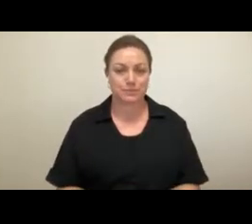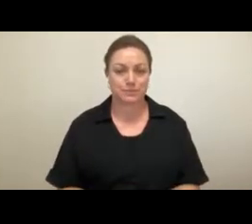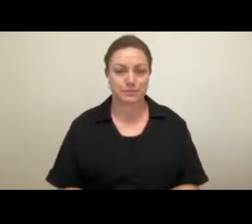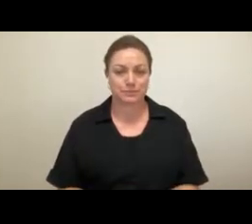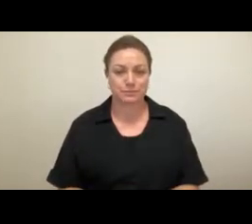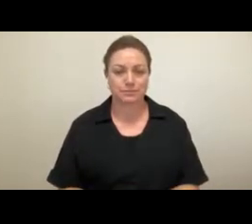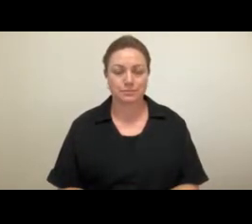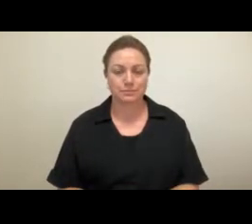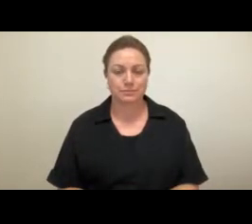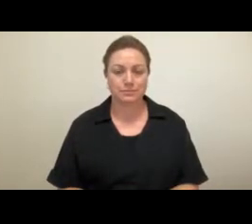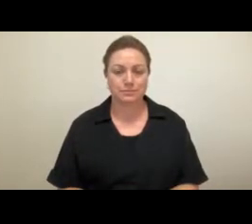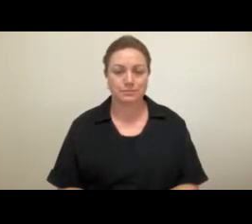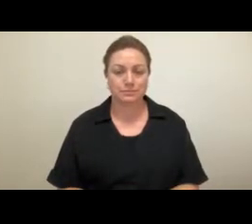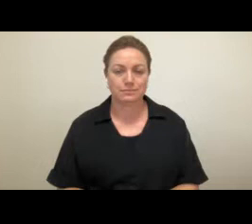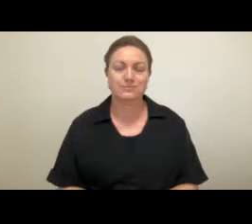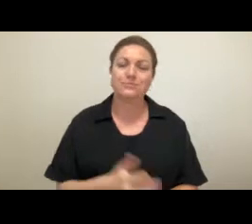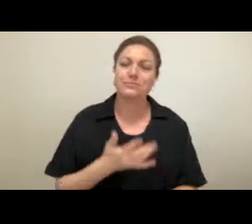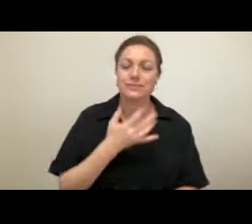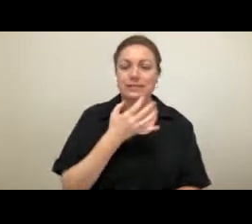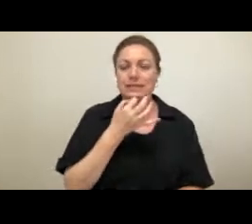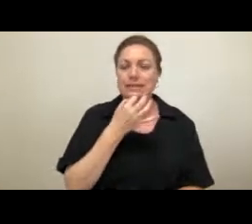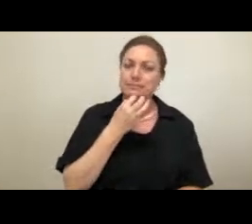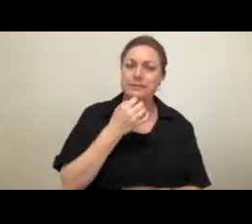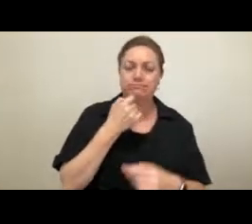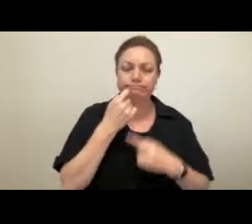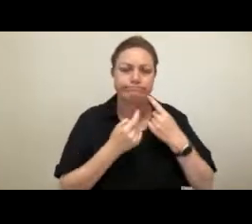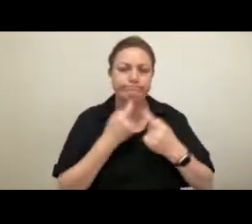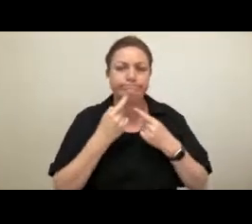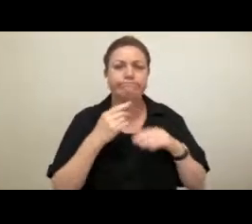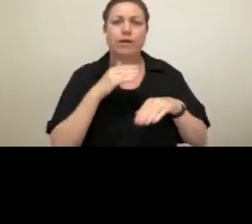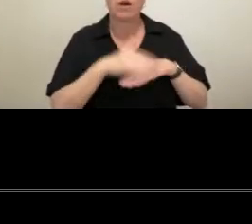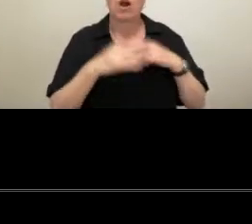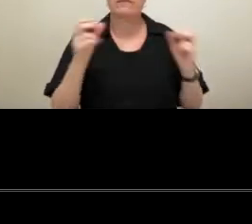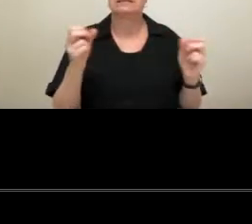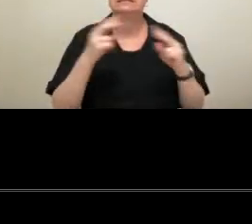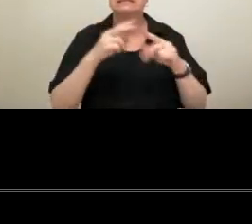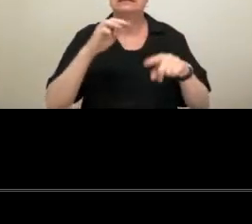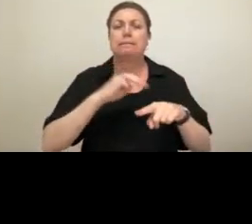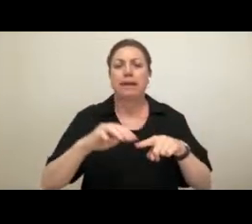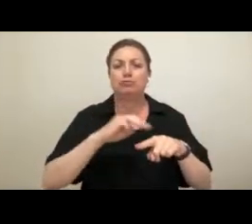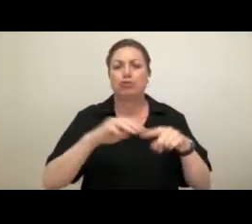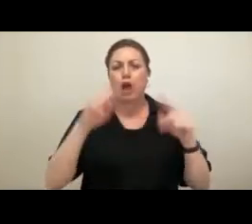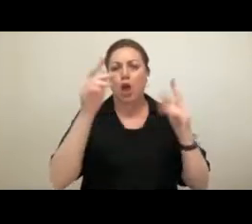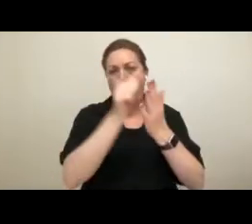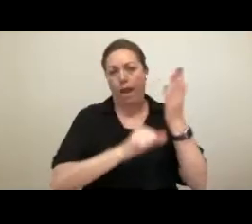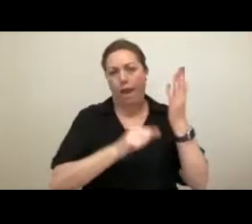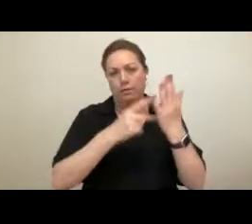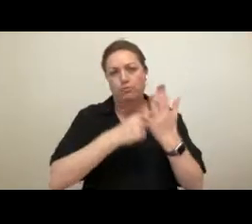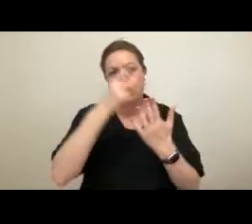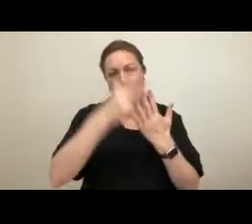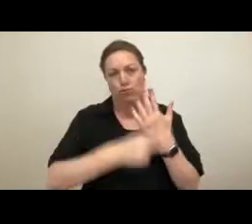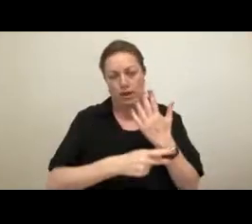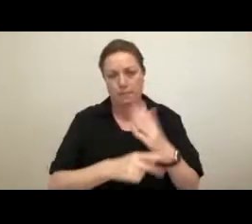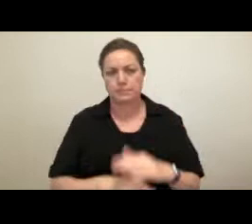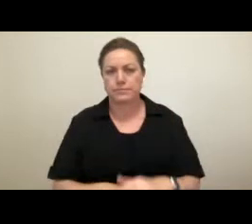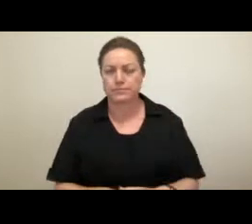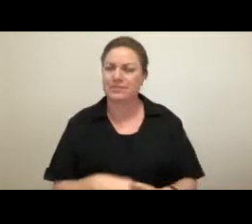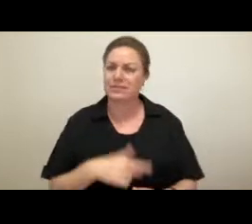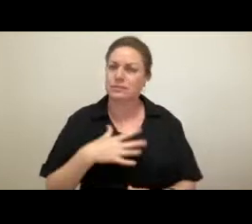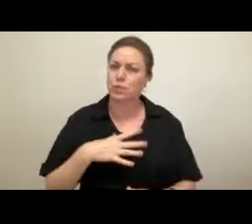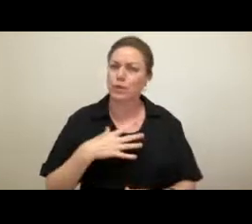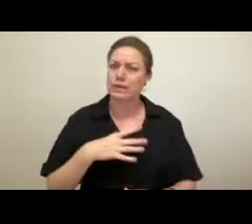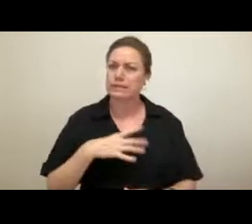Just a little bit about Sydney Metro's art program. The vision is to elevate the customer's experience with art